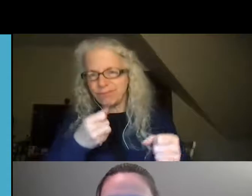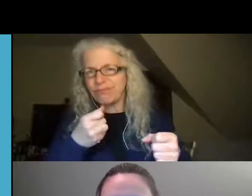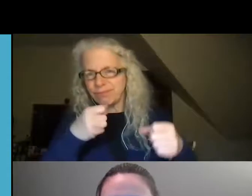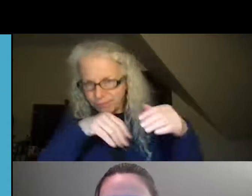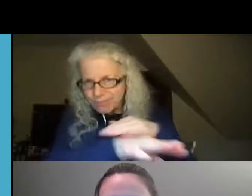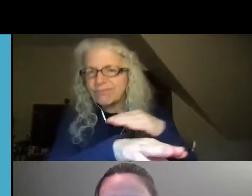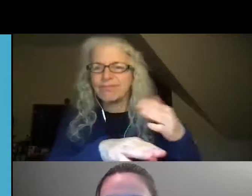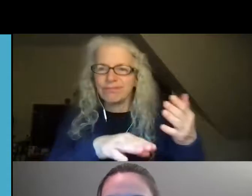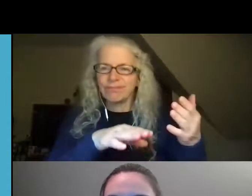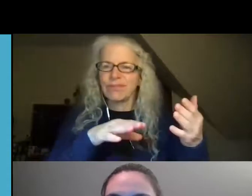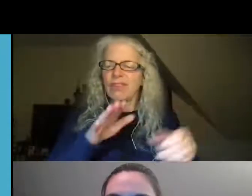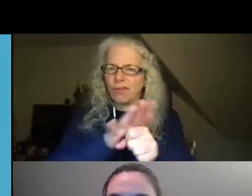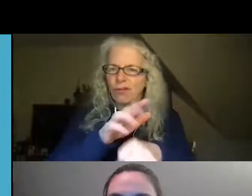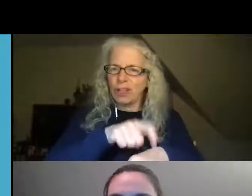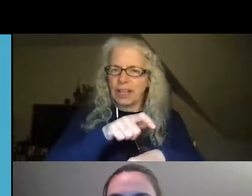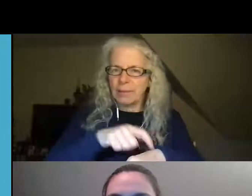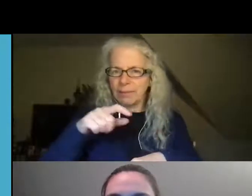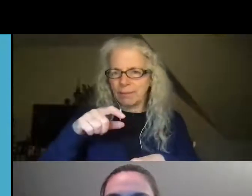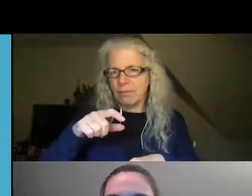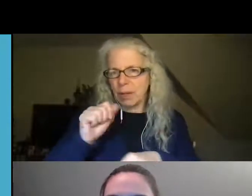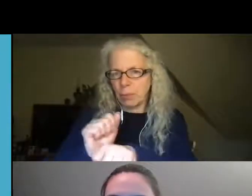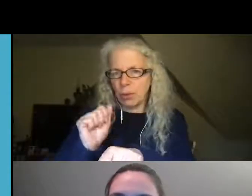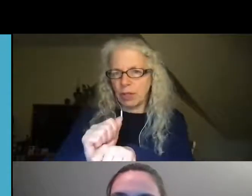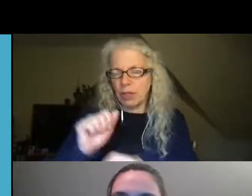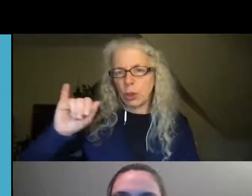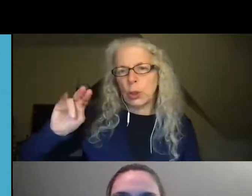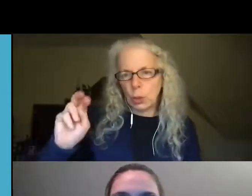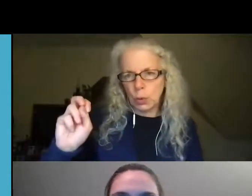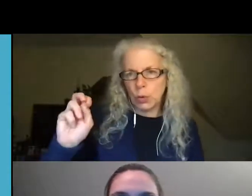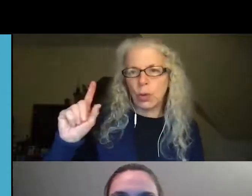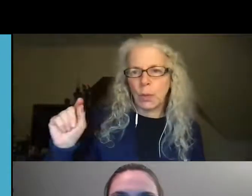state employee in June of 2012.